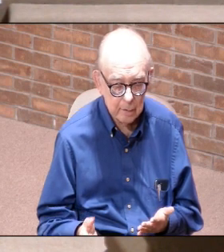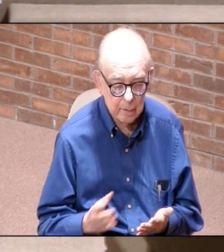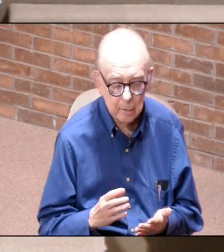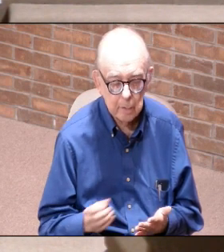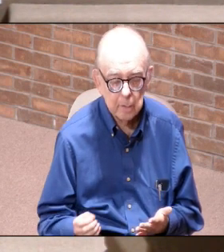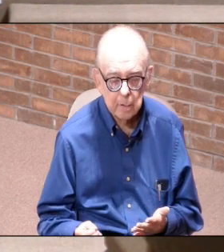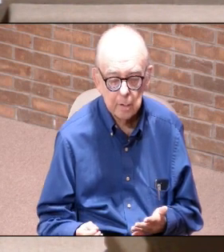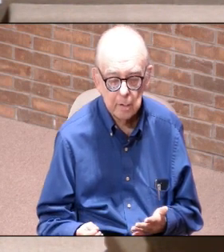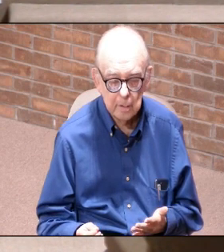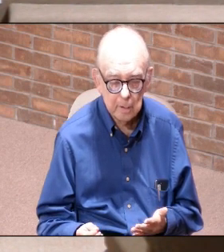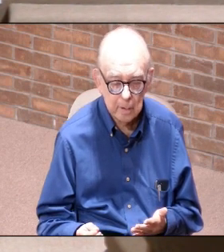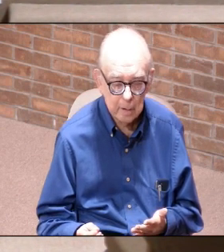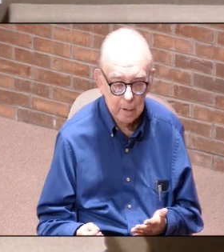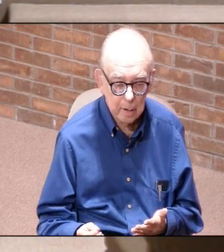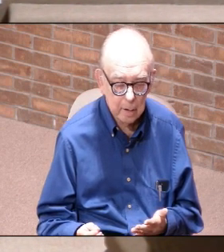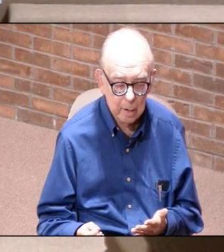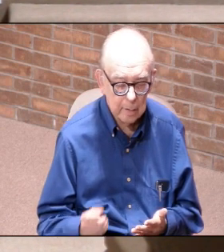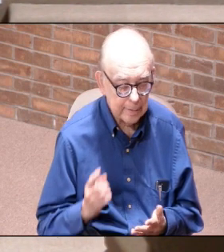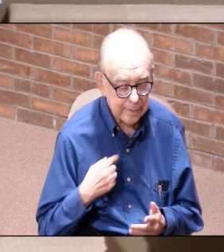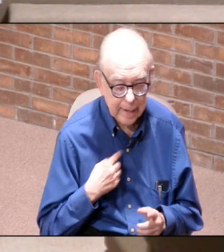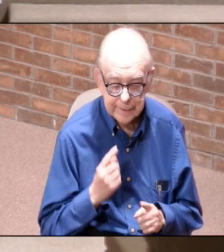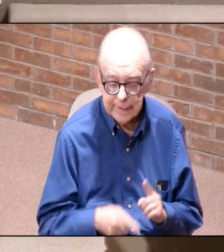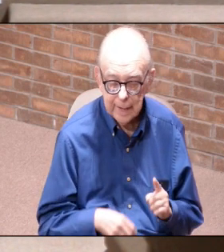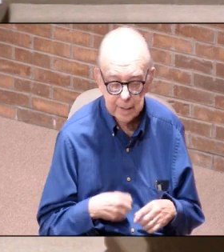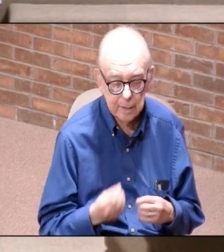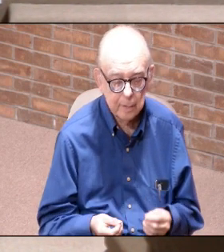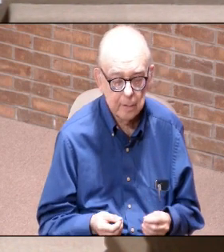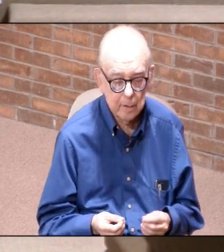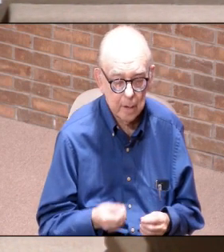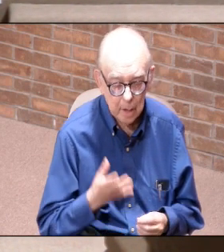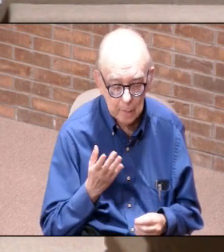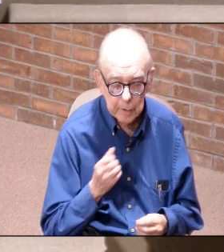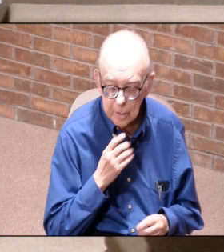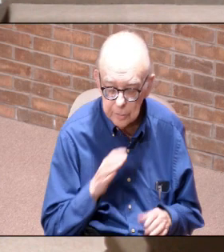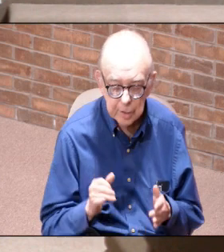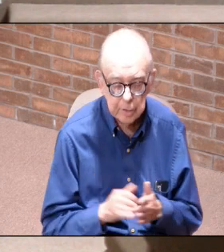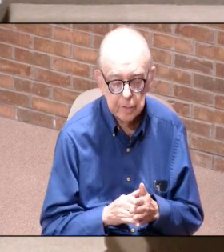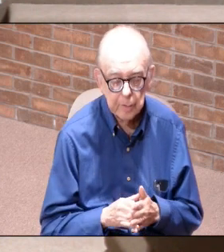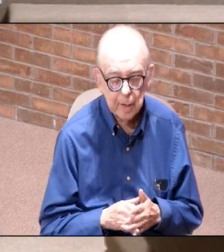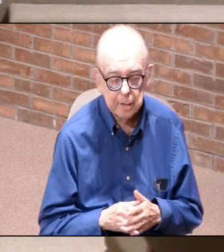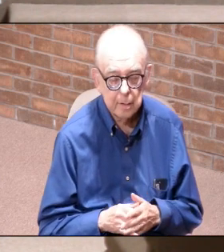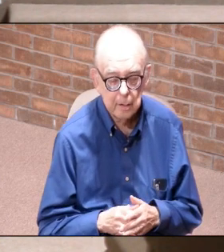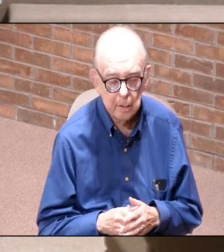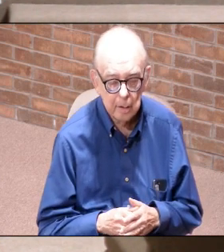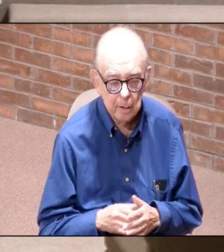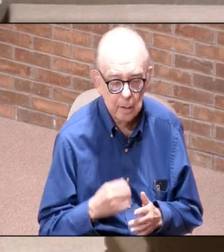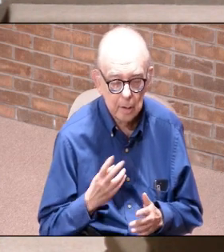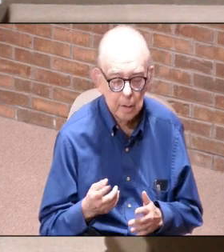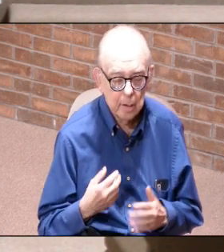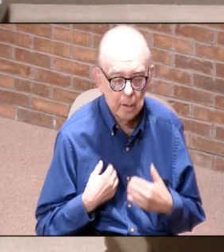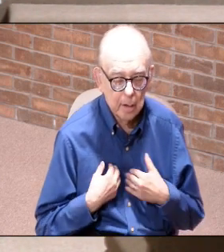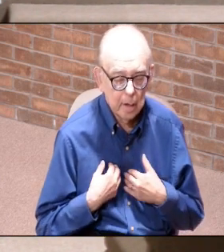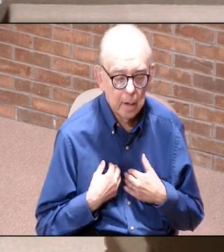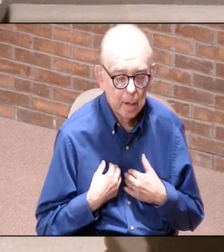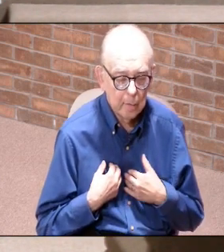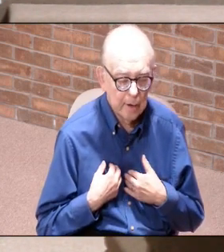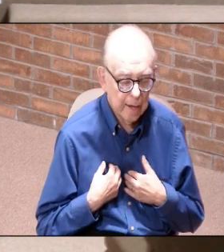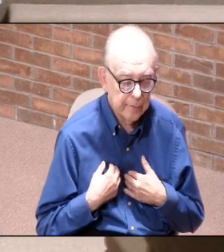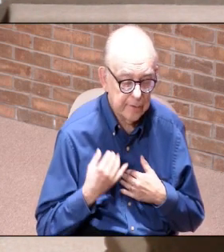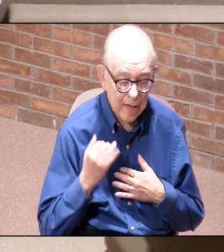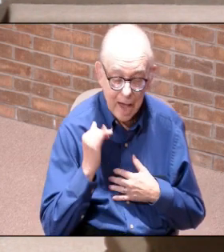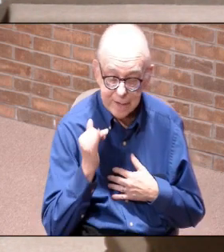and I can't, because you didn't do it. See, we've got this grandeur